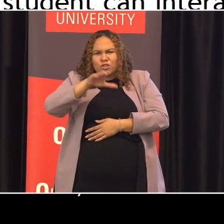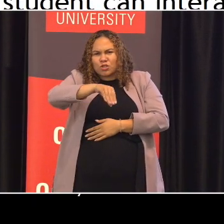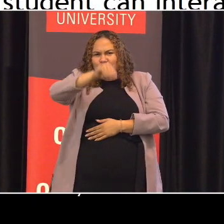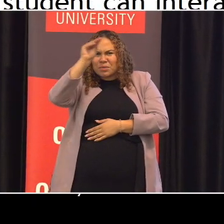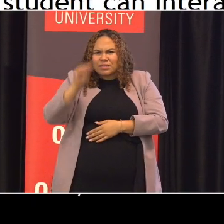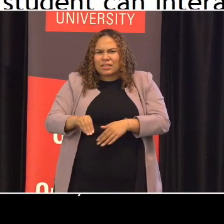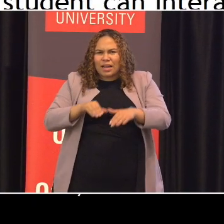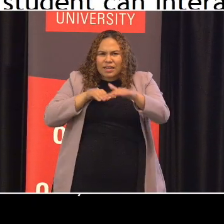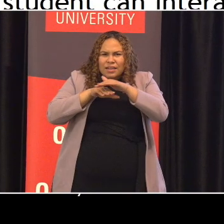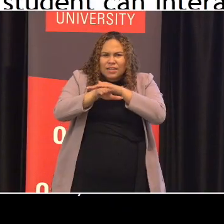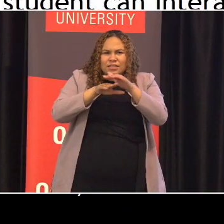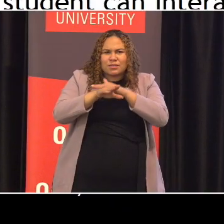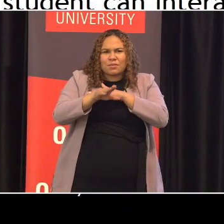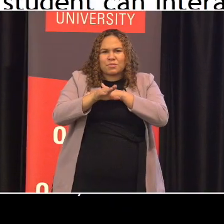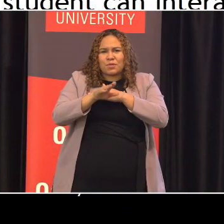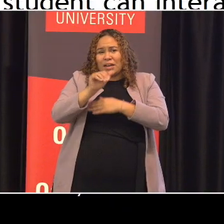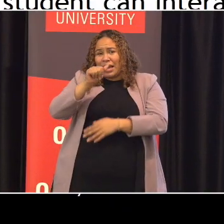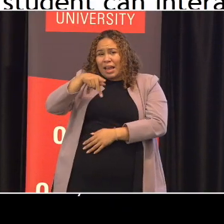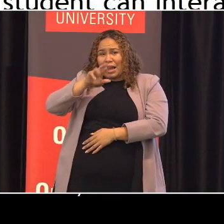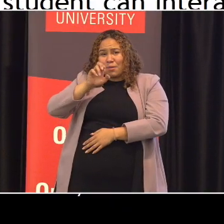100% accessible by the deadline?